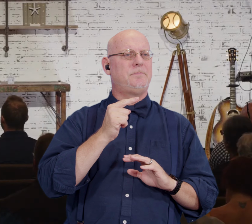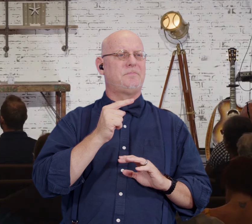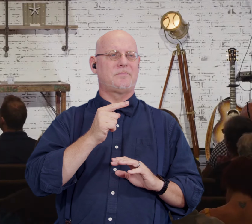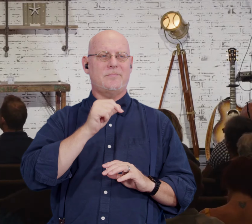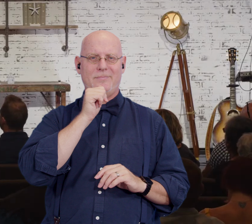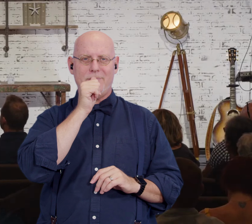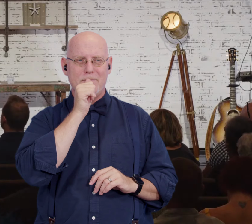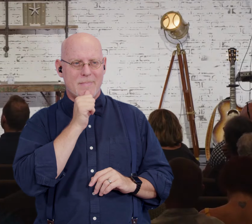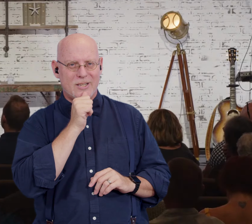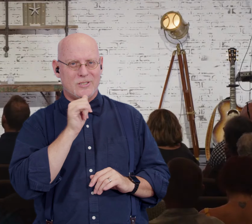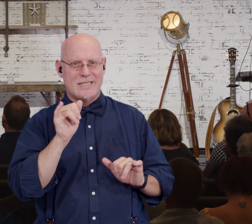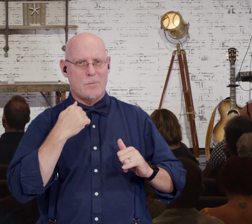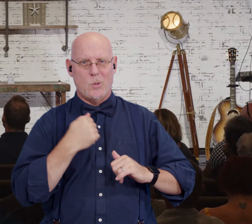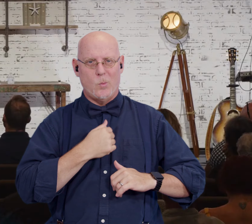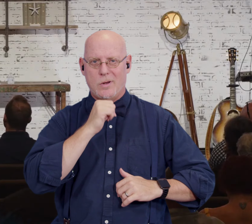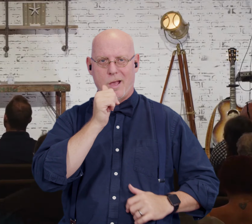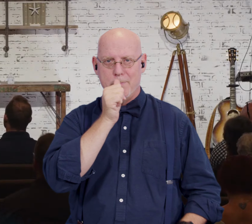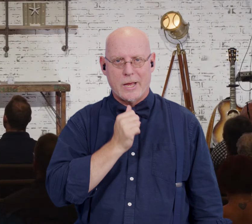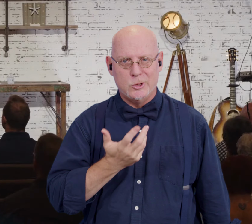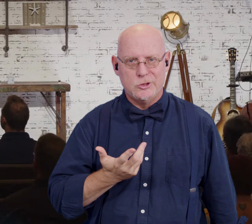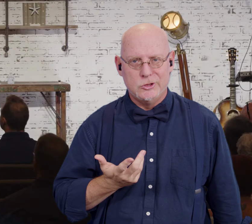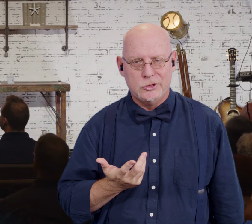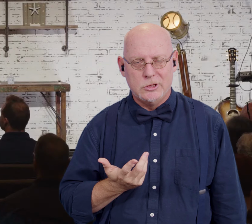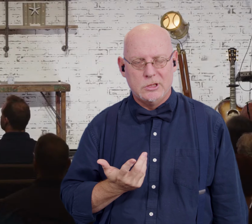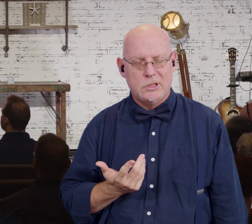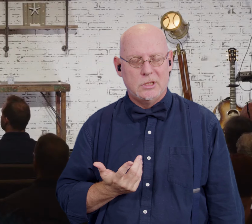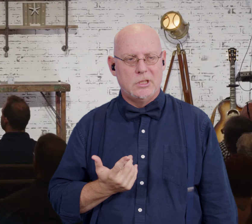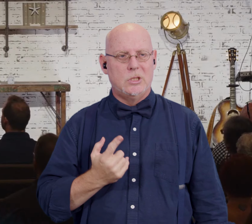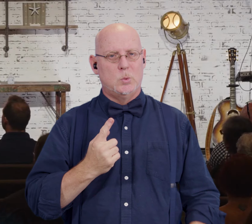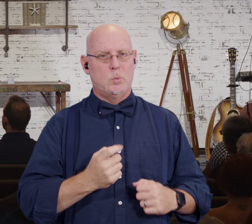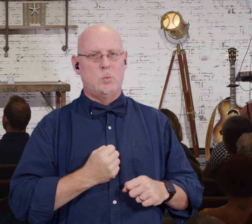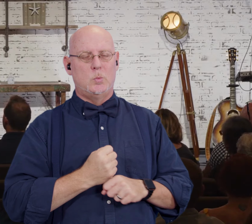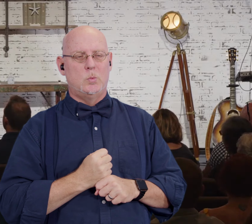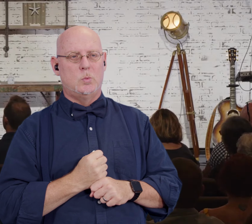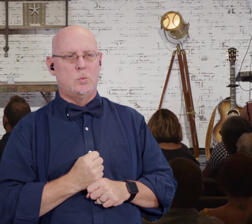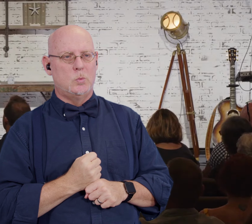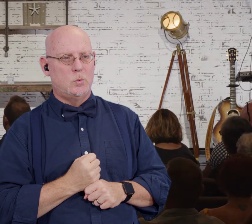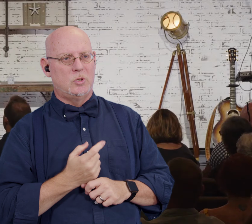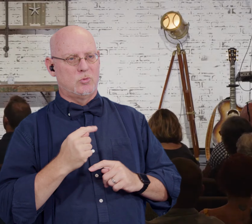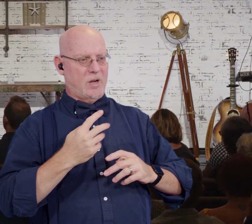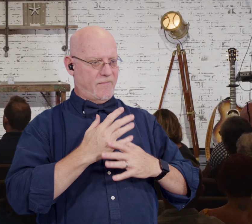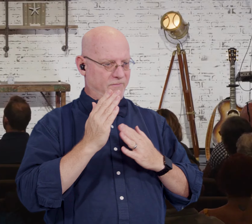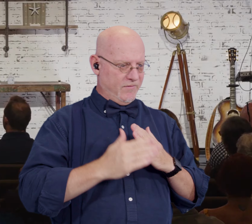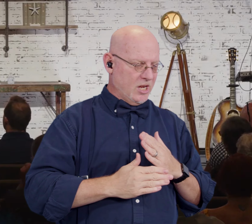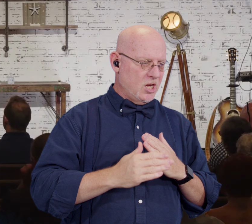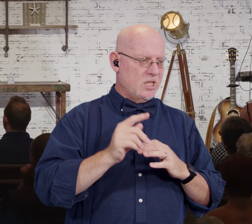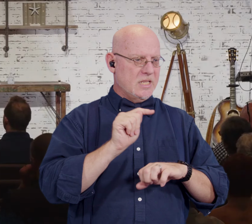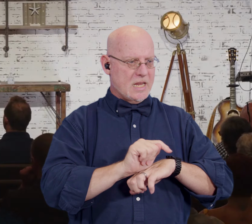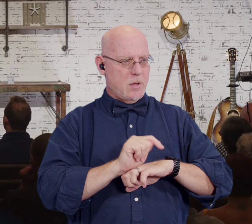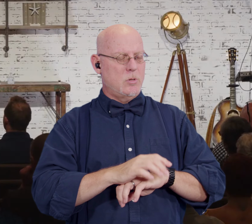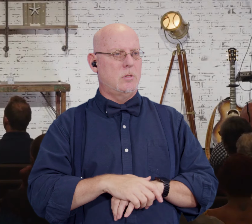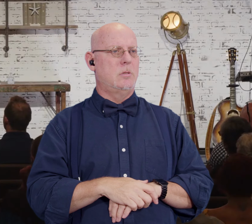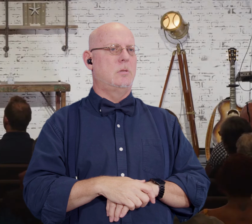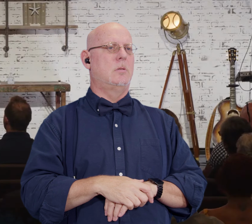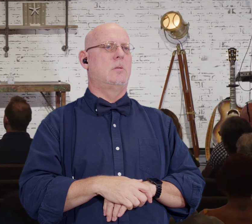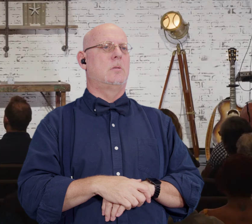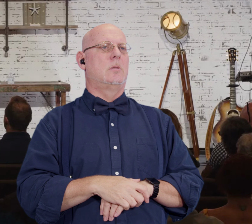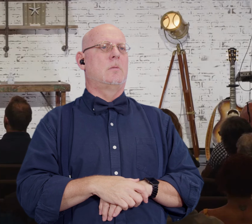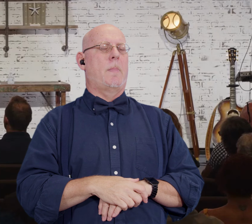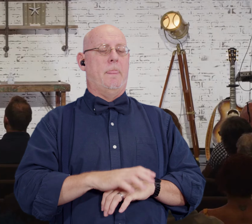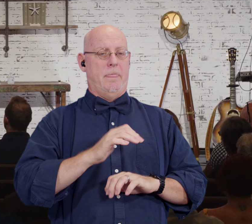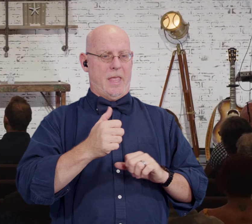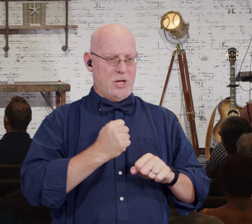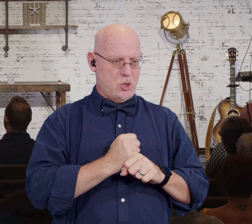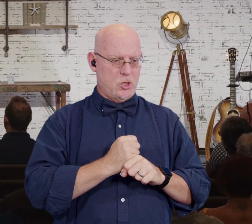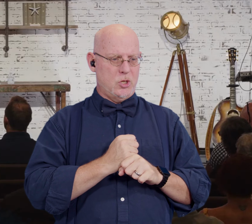were as impatient then as we are now. So a year goes by, and they're trying to finish up the temple. And